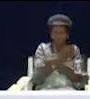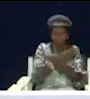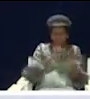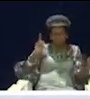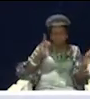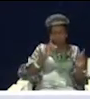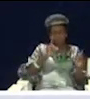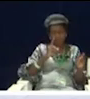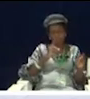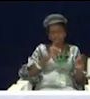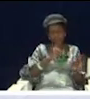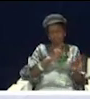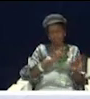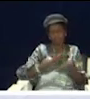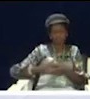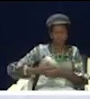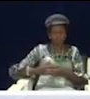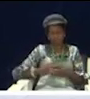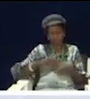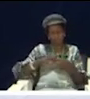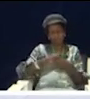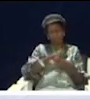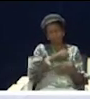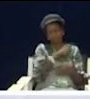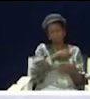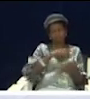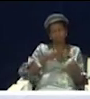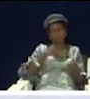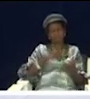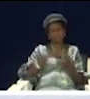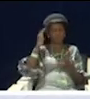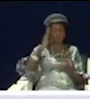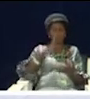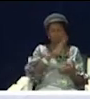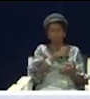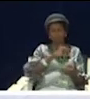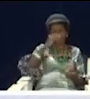a maternity center, and it will be a boy.